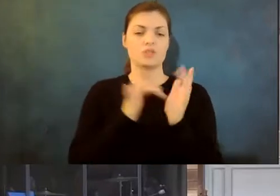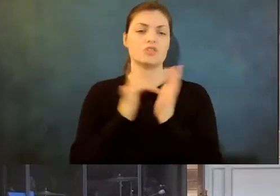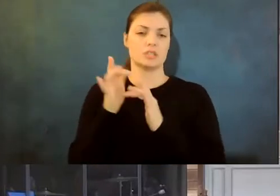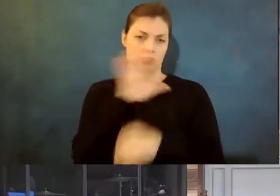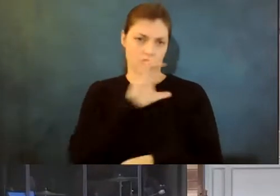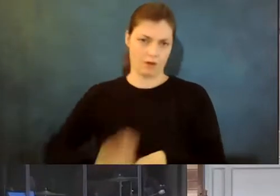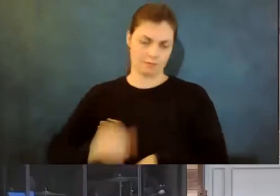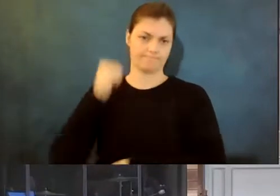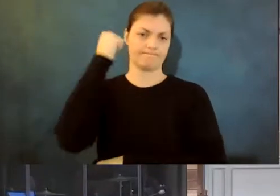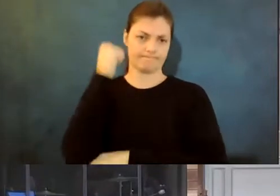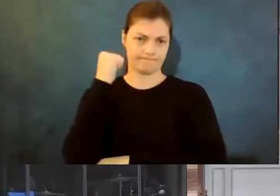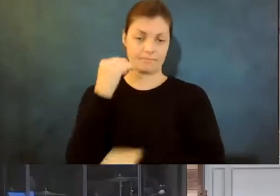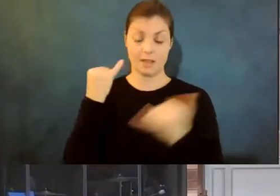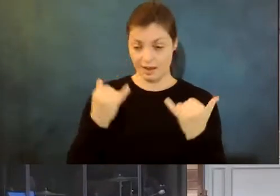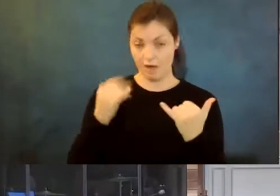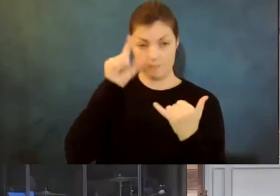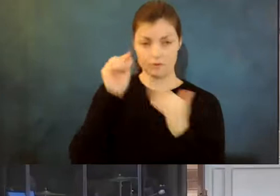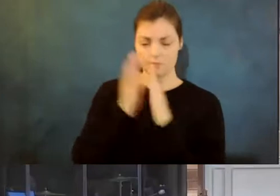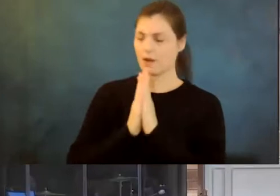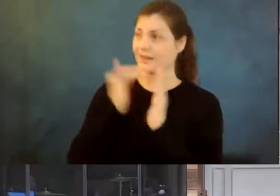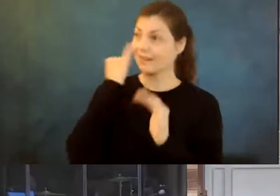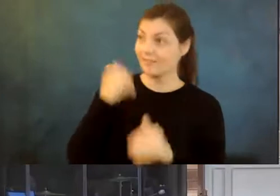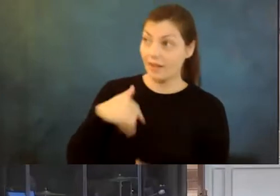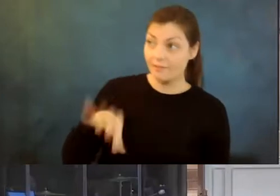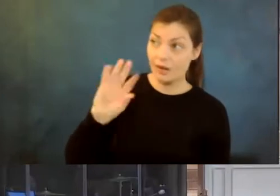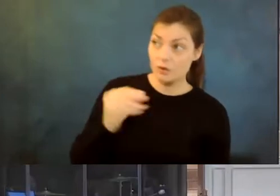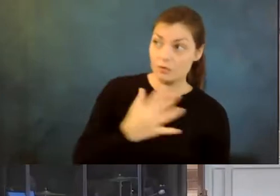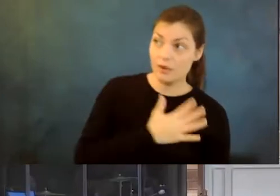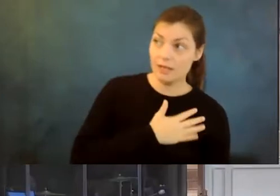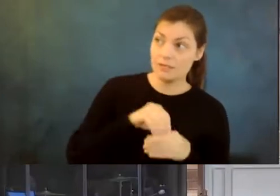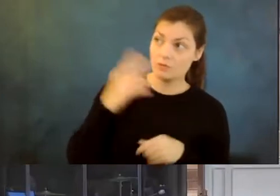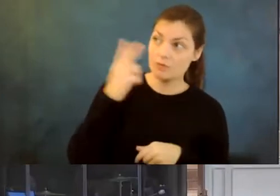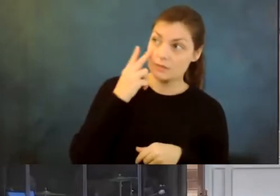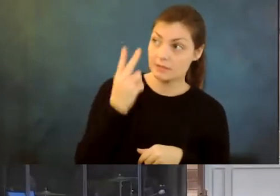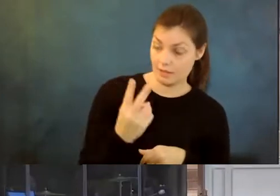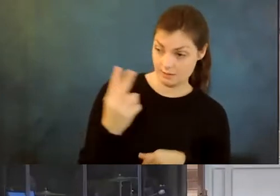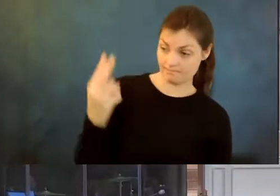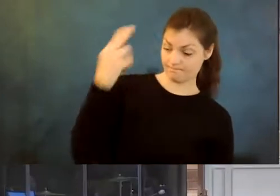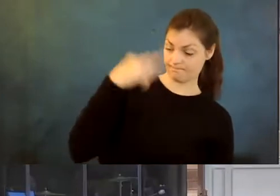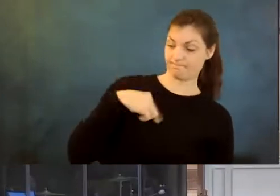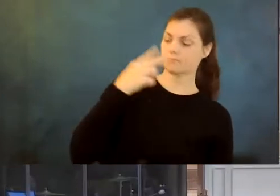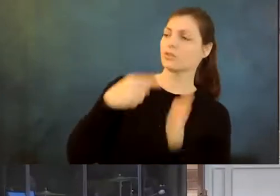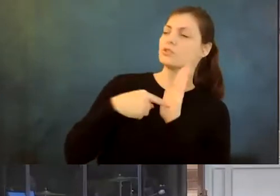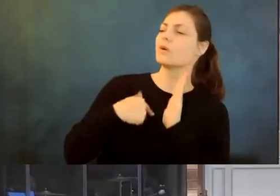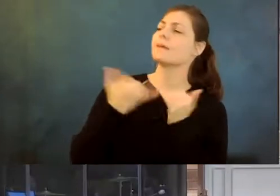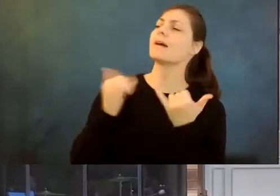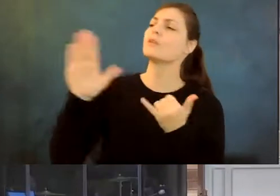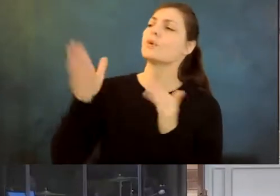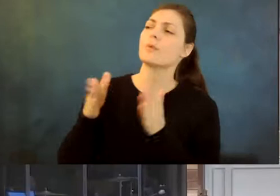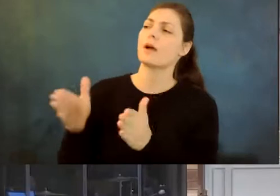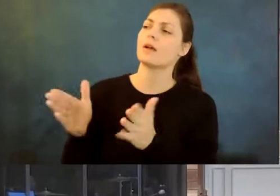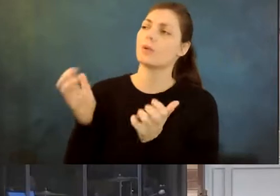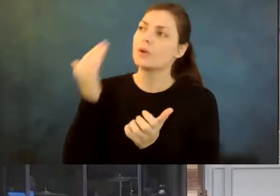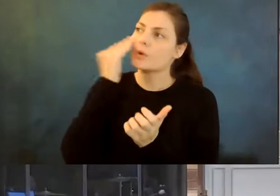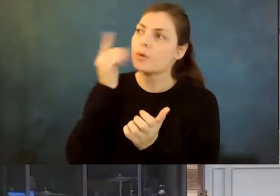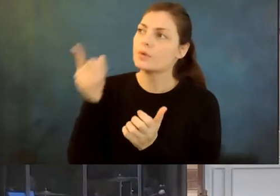"Now therefore I pray, if I have found grace in your sight, show me now your way, that I may know you and